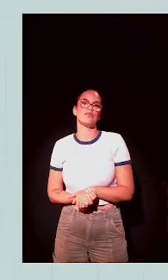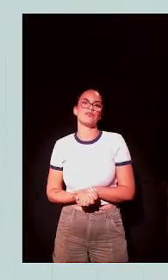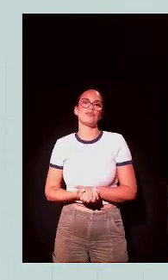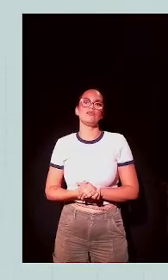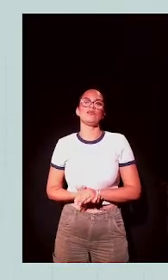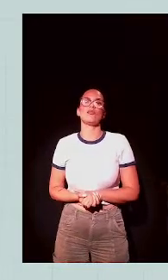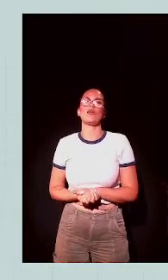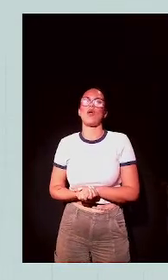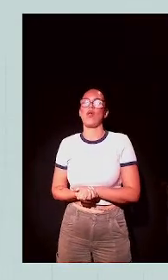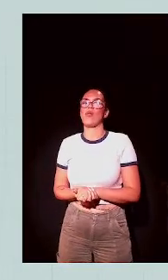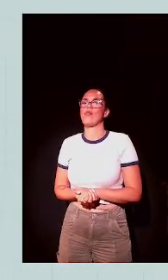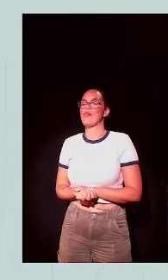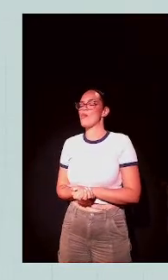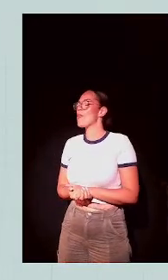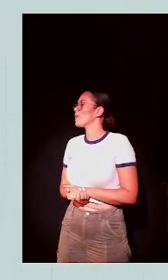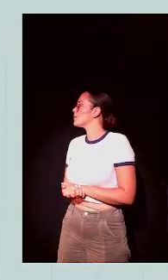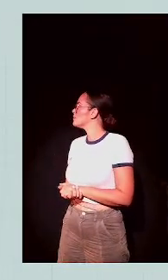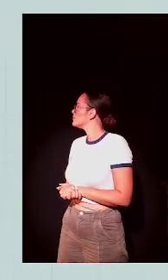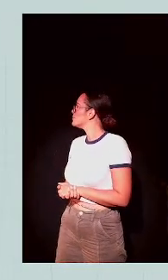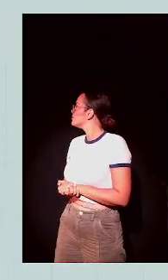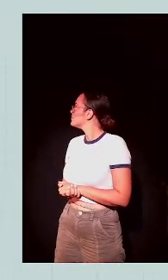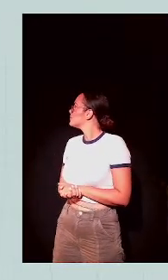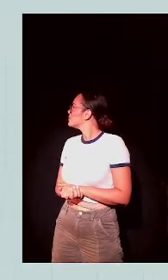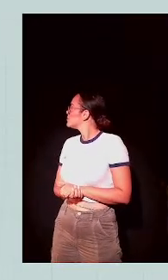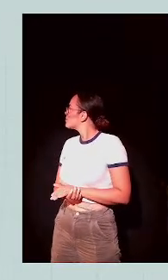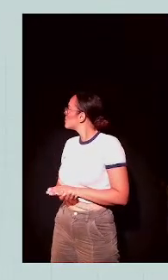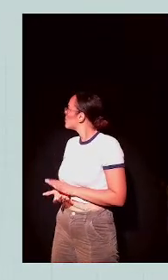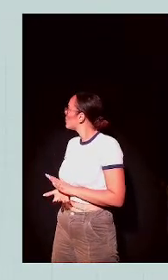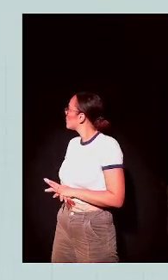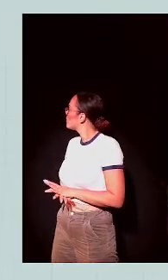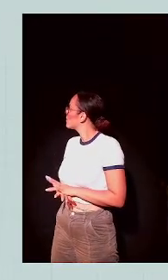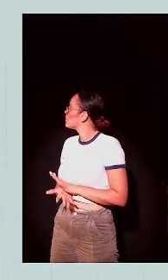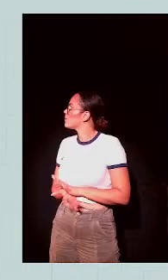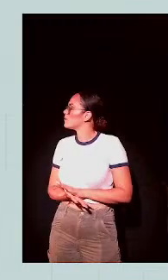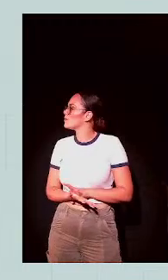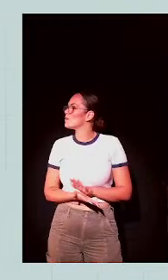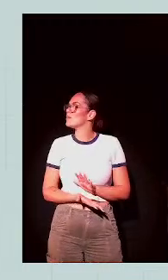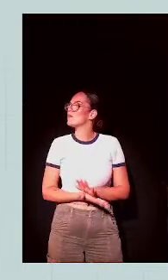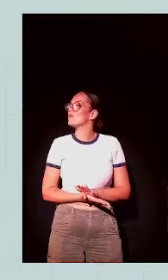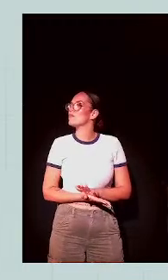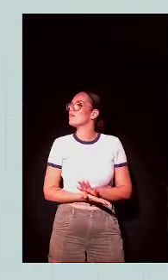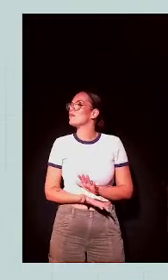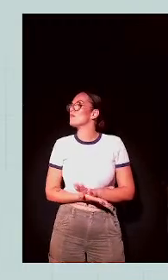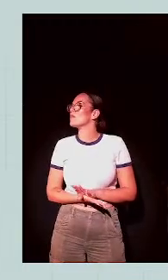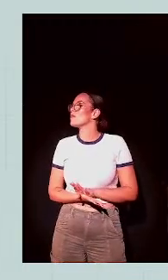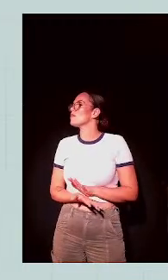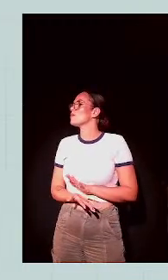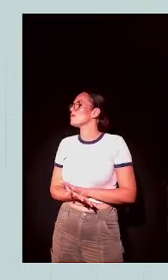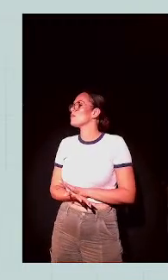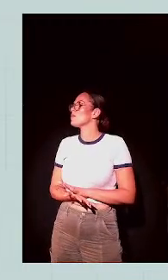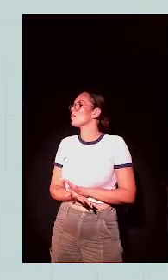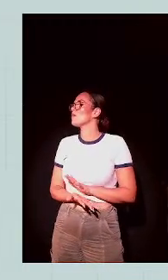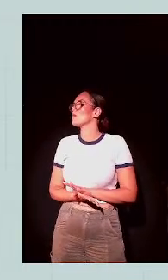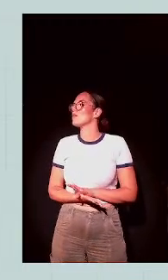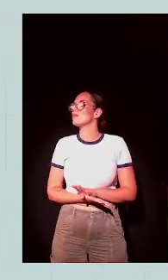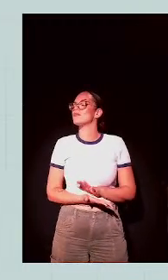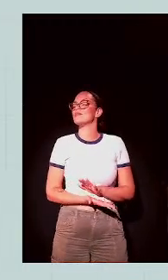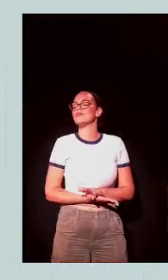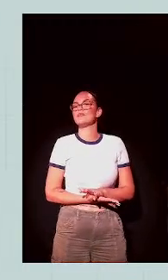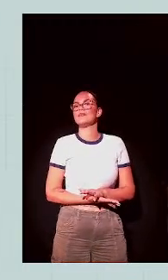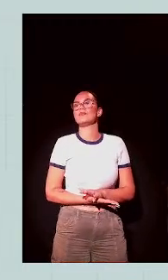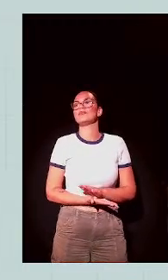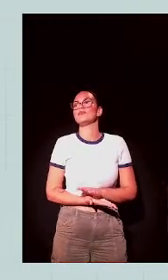So, just for fun, I'm going to take another LFO pulse output, which is operating at a different